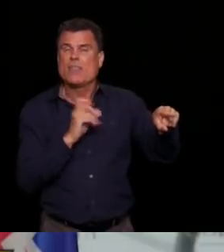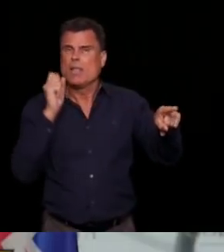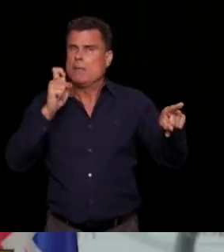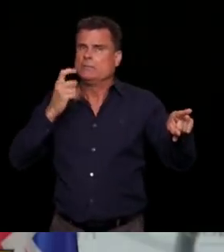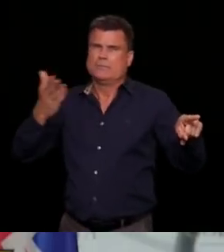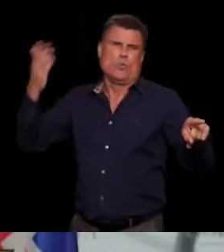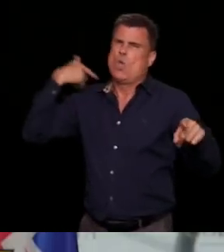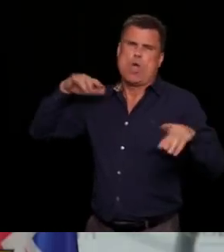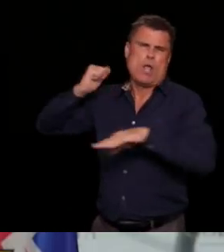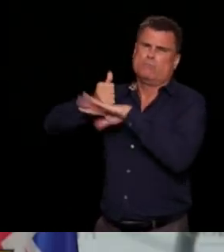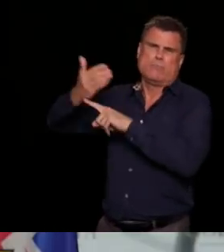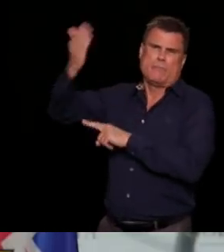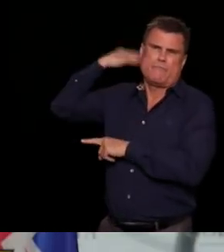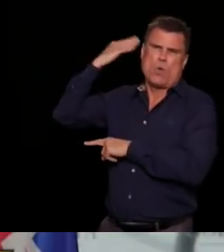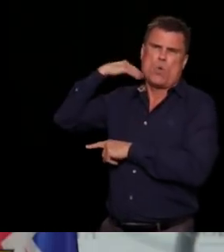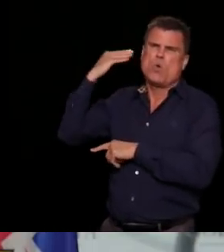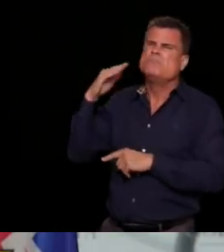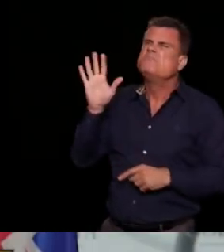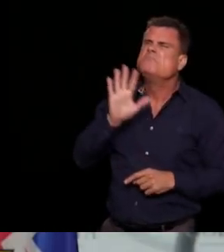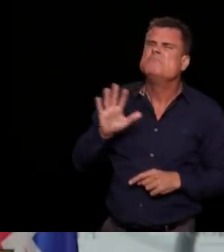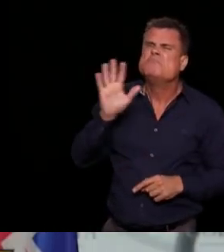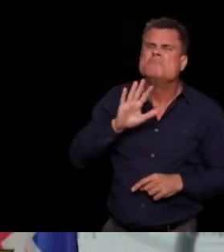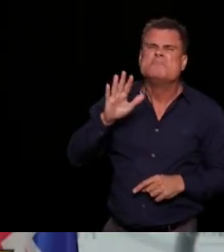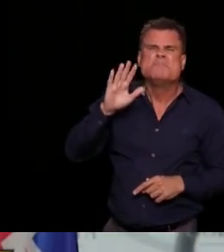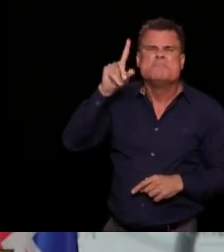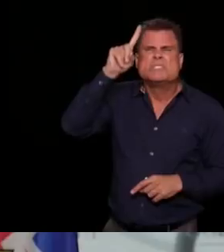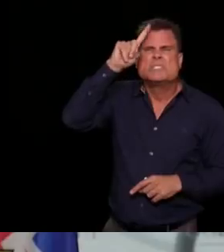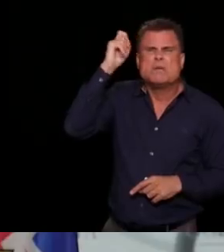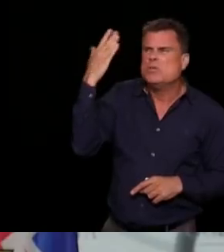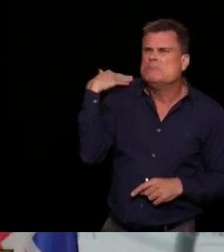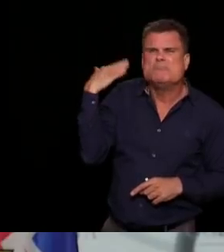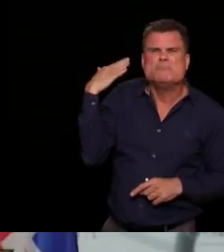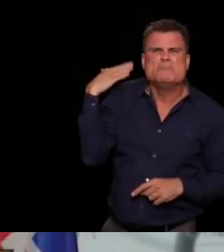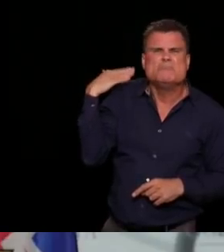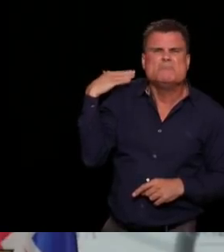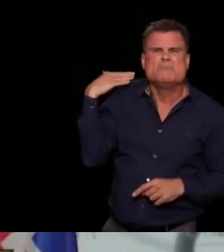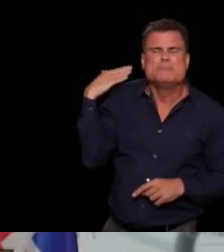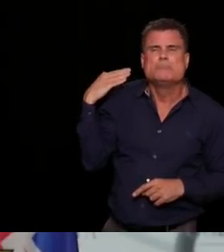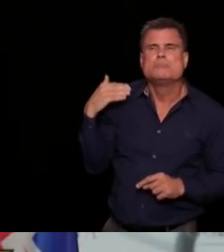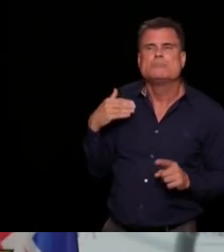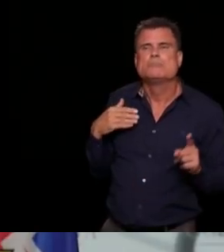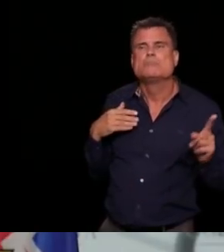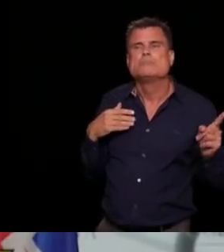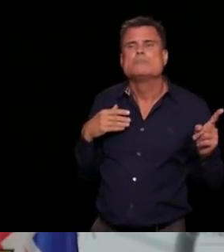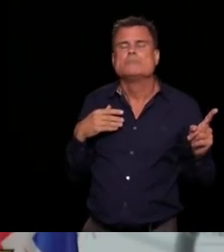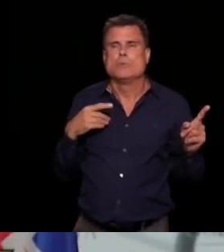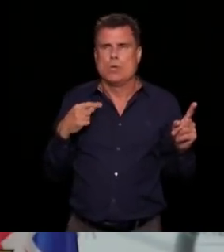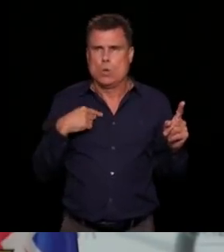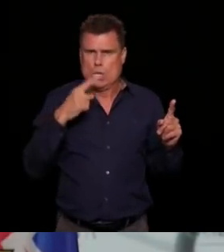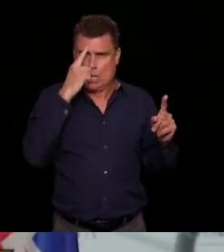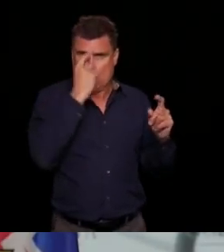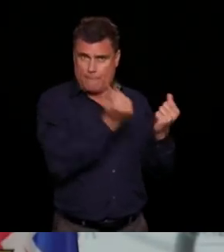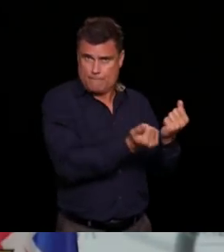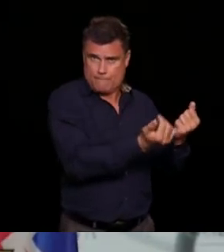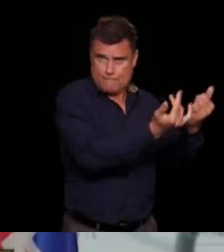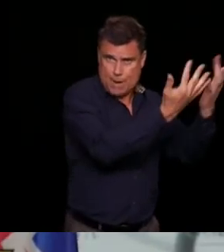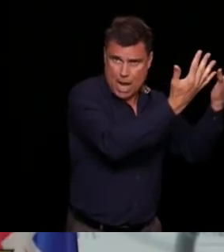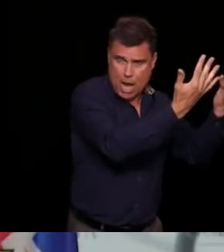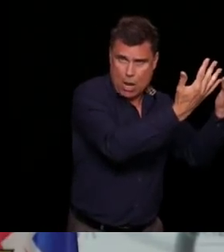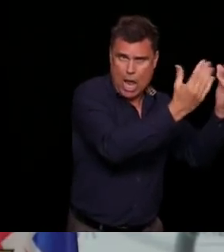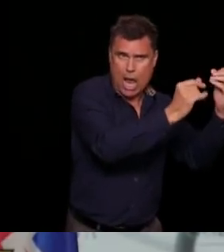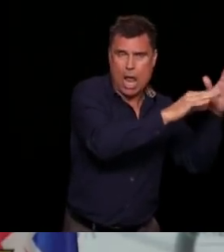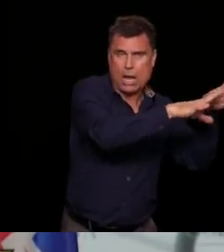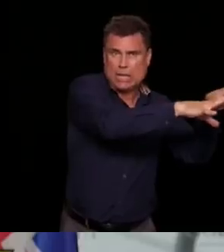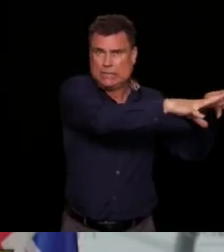beginning of the pandemic, or I would say at the beginning of the summer, the combination of these events were considered, and the plans